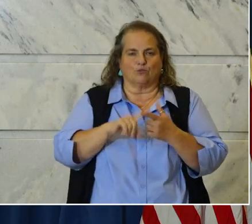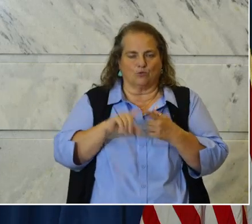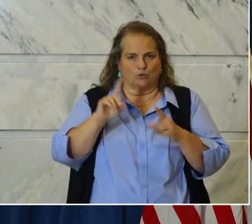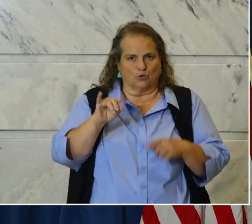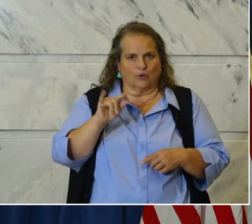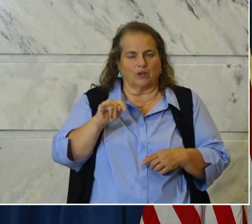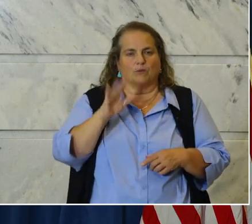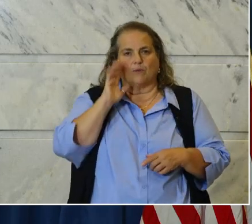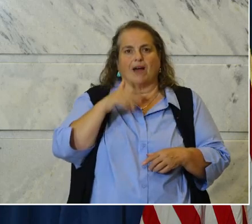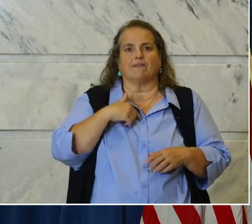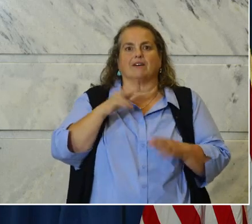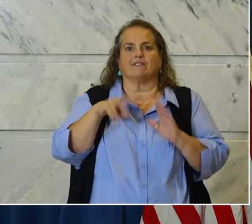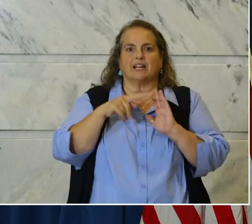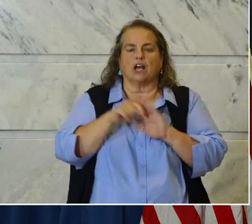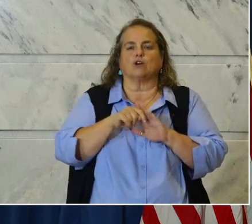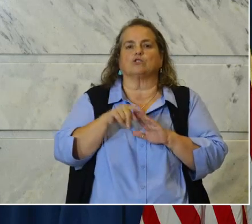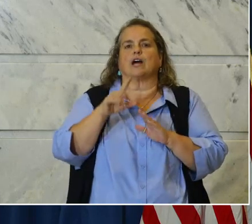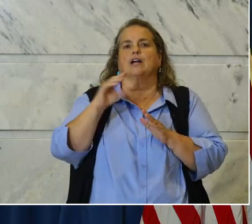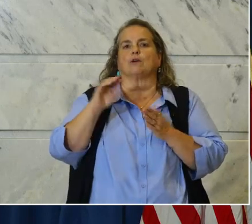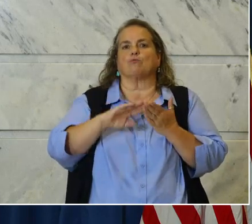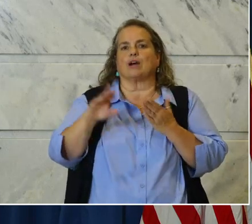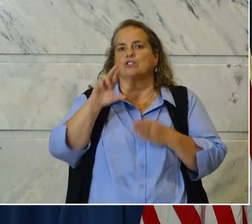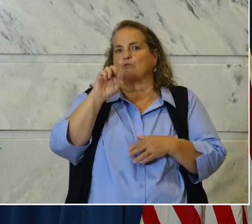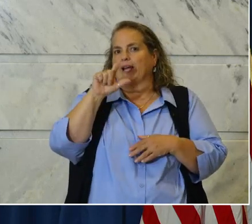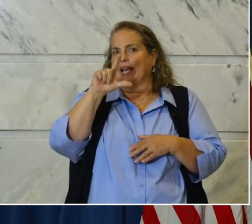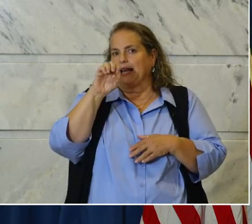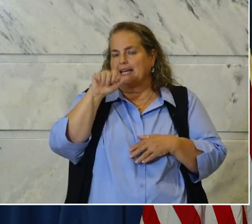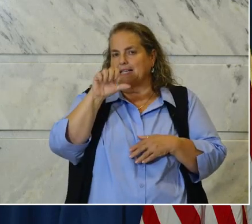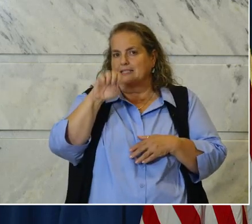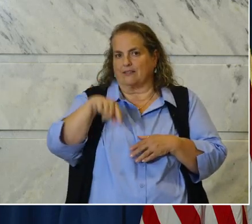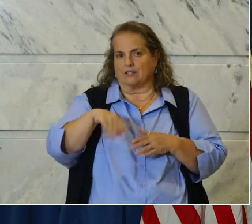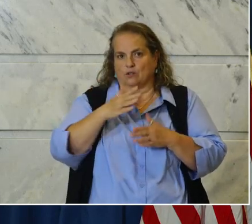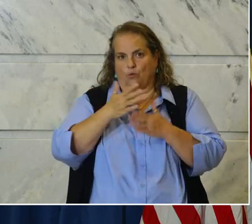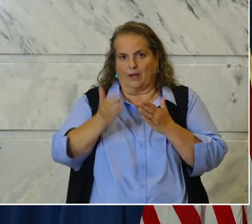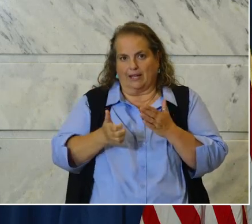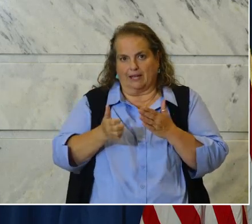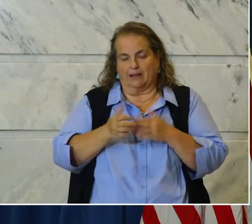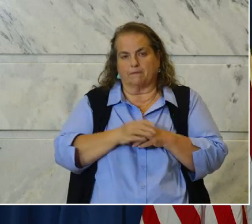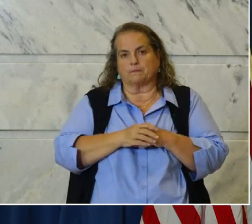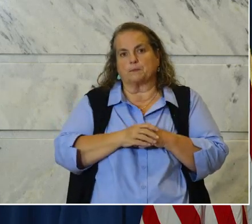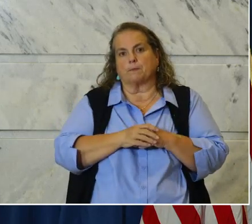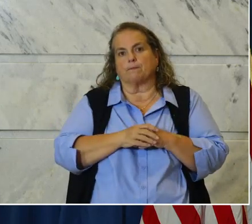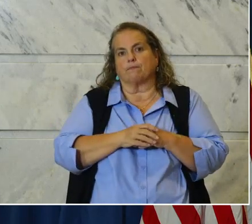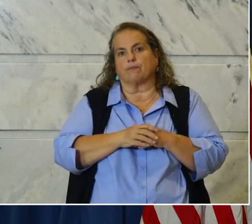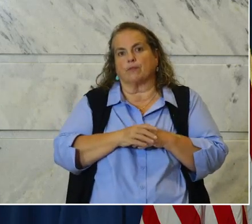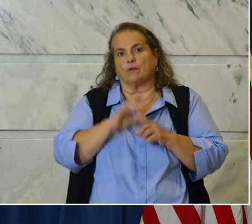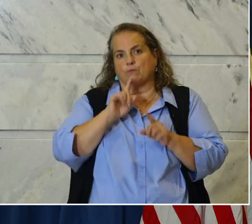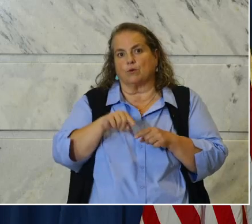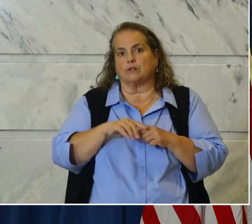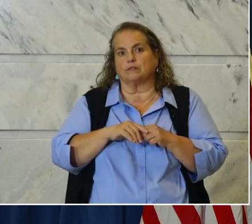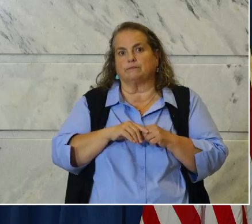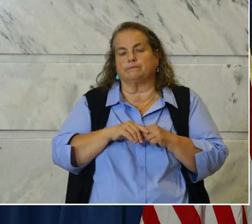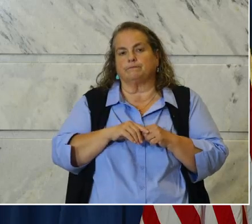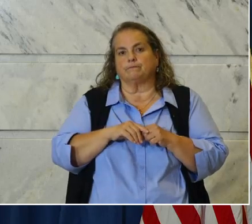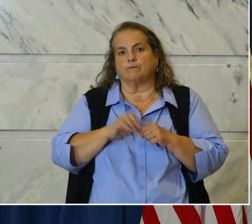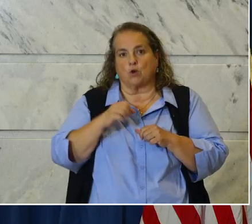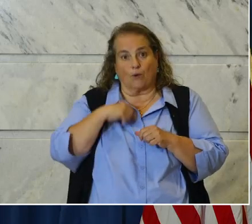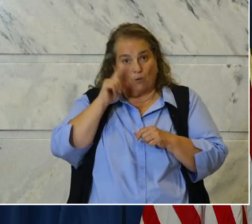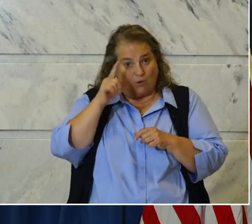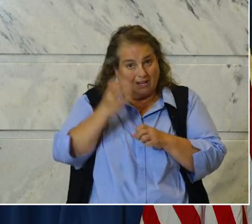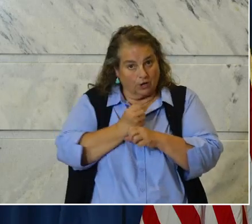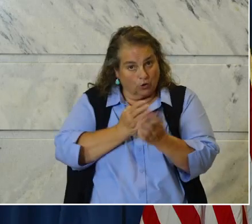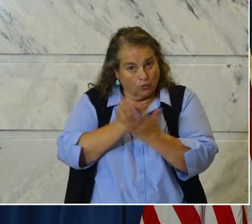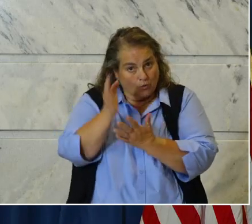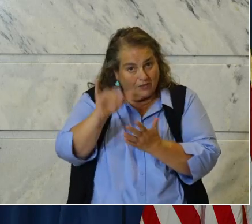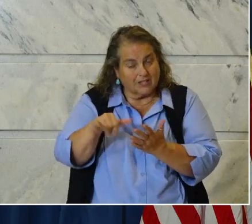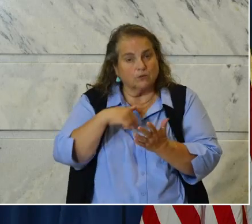have videos and press releases that are going to have the weeks and the weekends report. So we're going to get through this. We're going